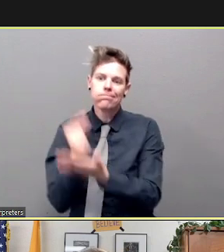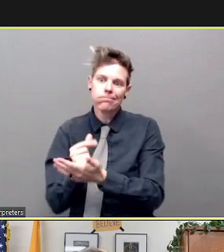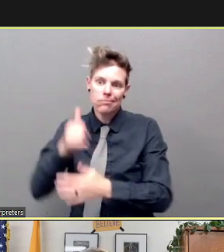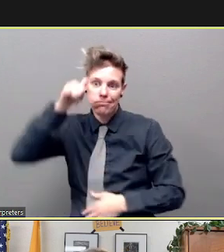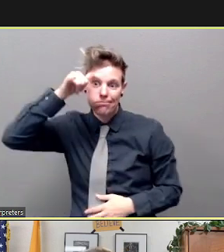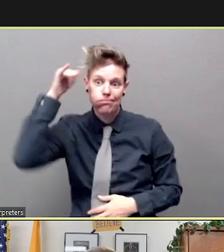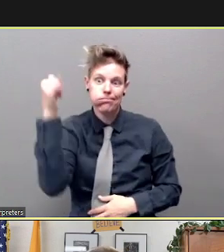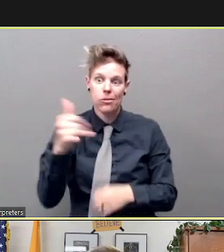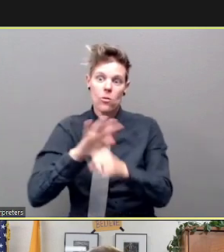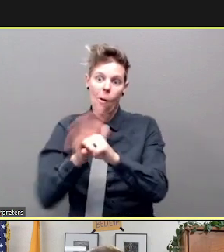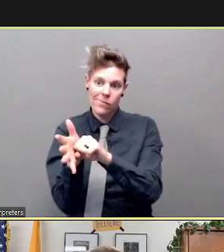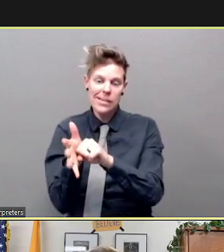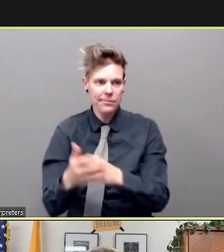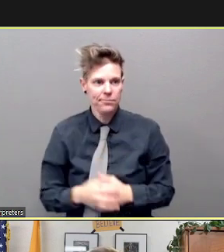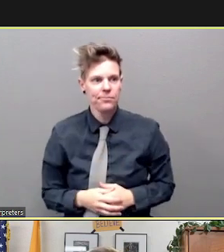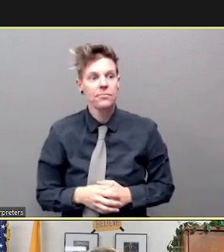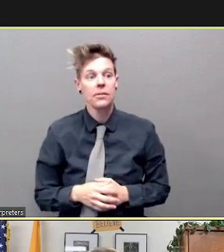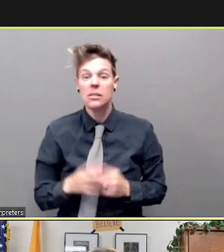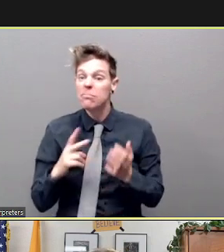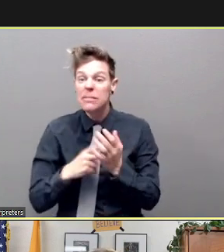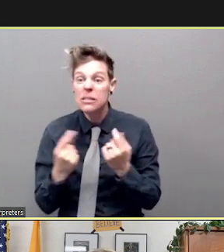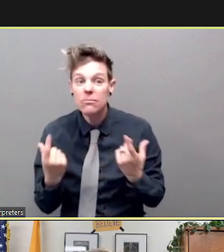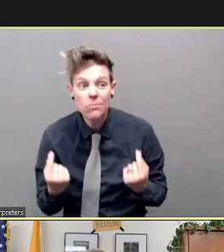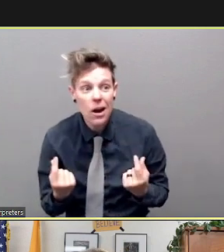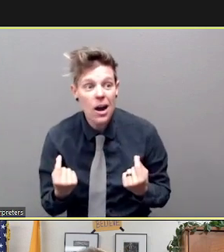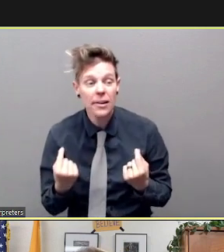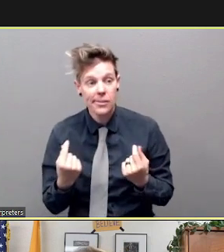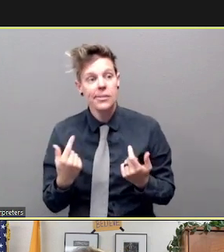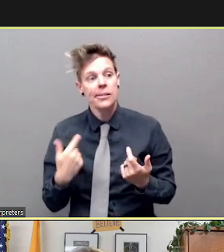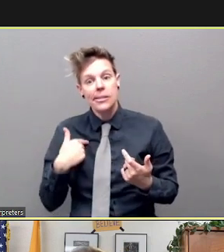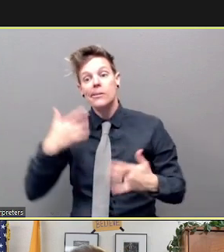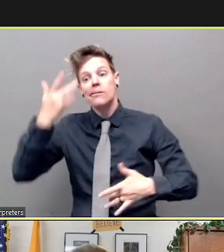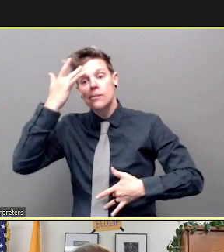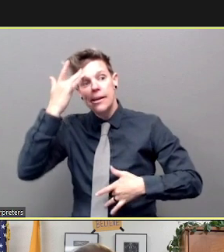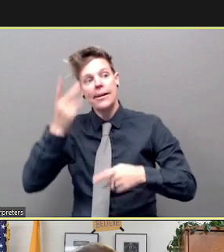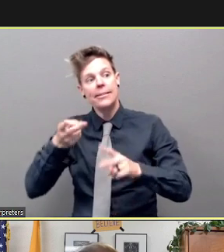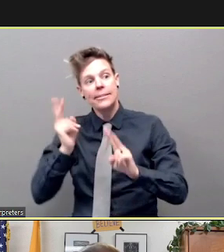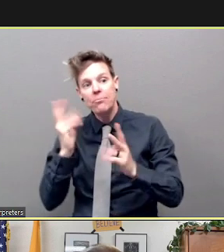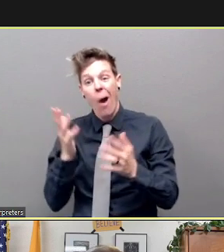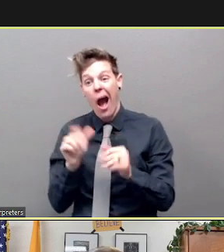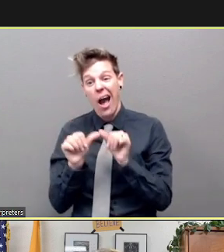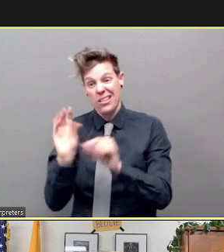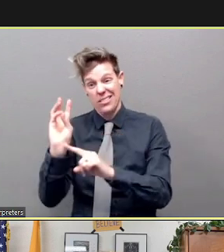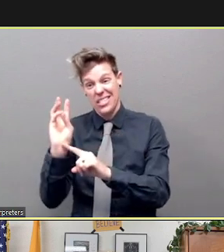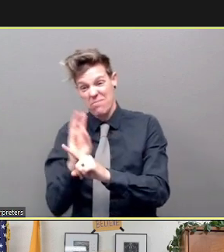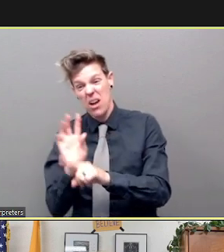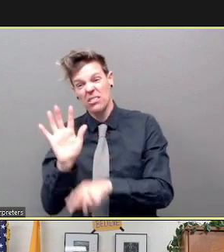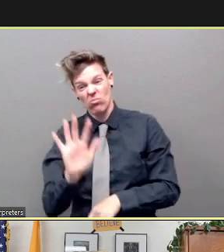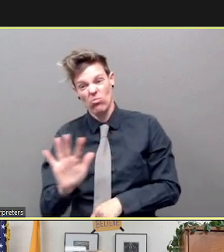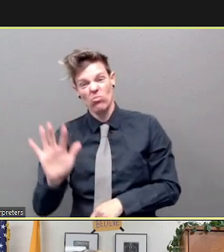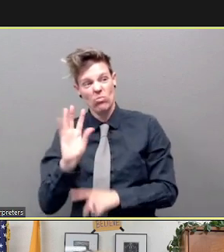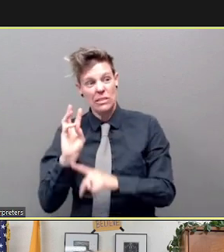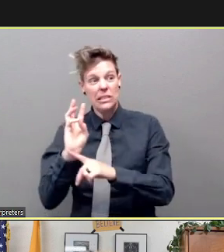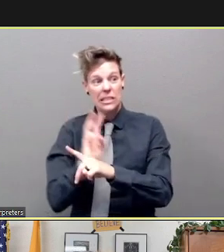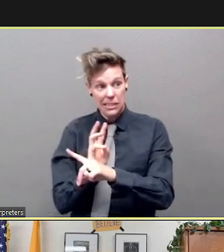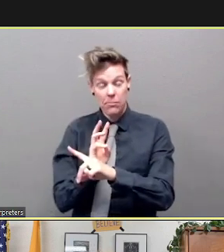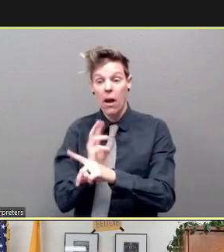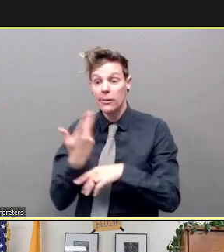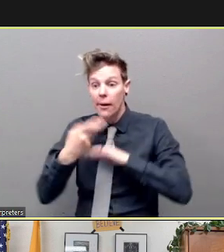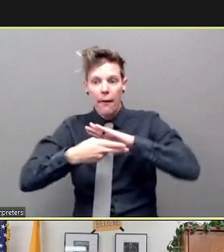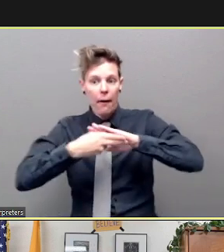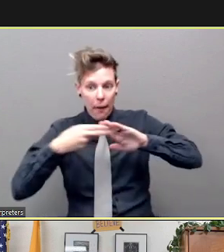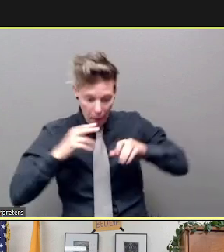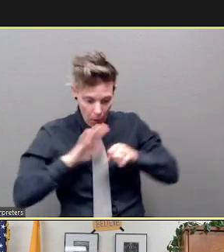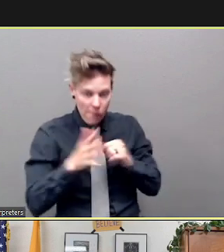having symptoms more than 6 months after a diagnosis. 1 in 3 patients who